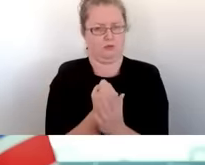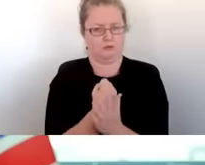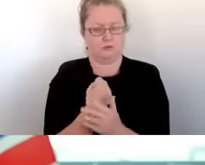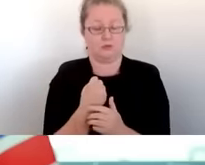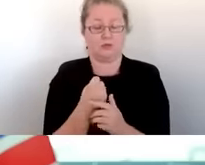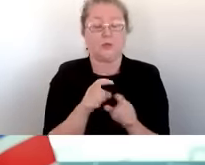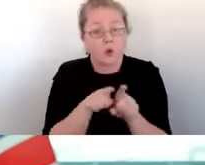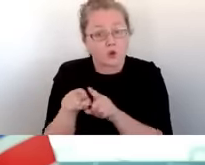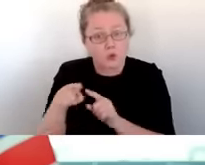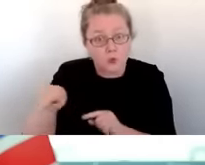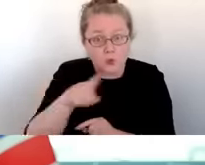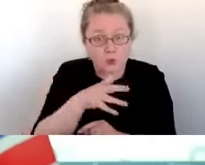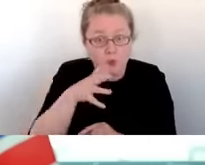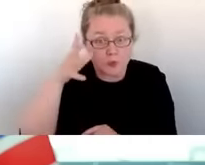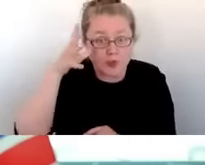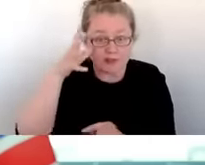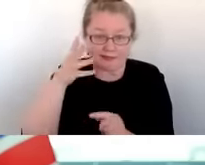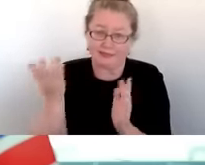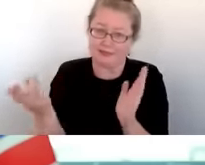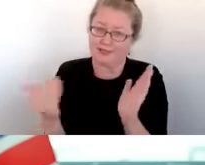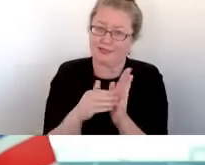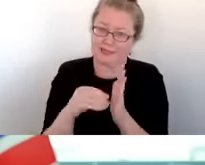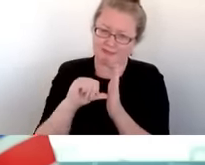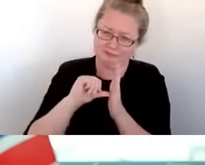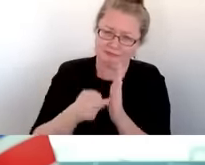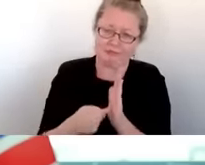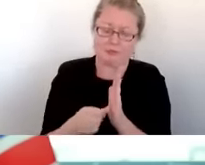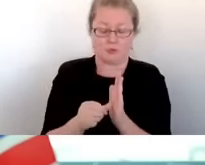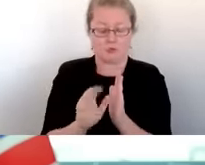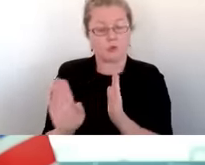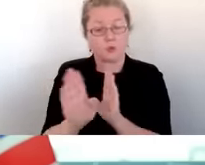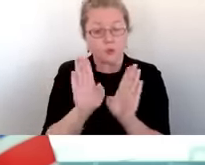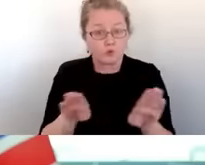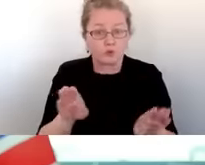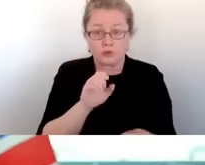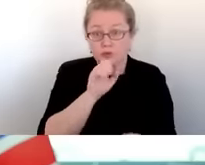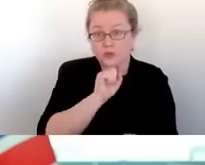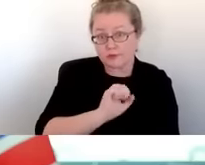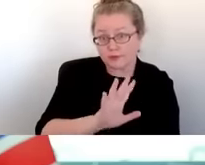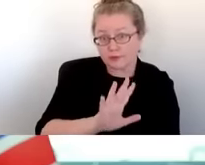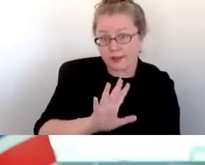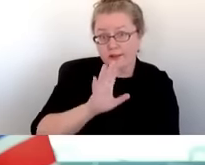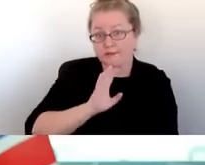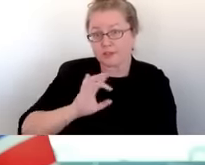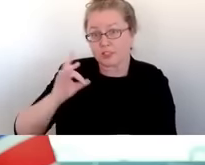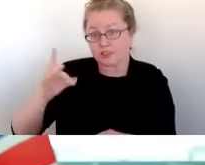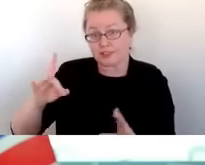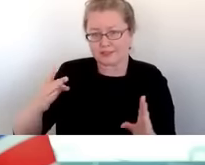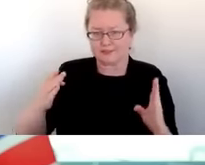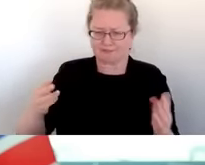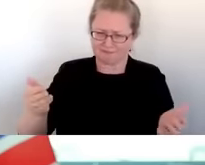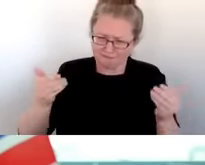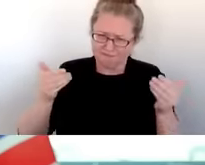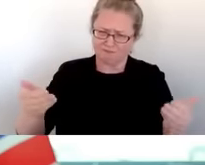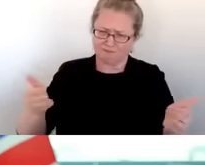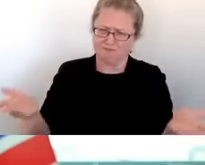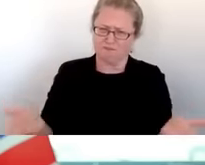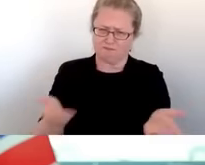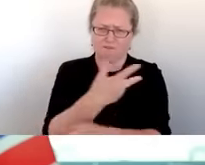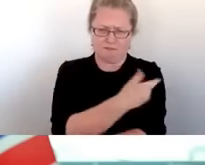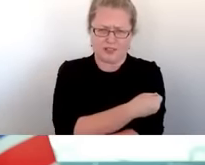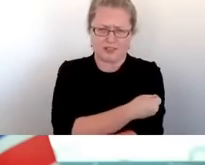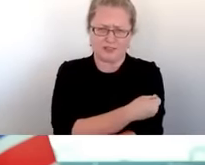finally, for all the parents, just one more plug for those parents of children, who are anywhere from 5 to 18, get your kids